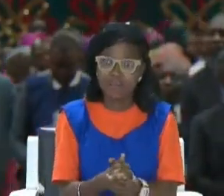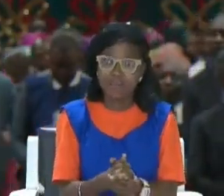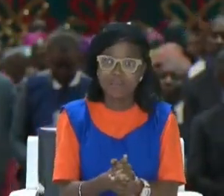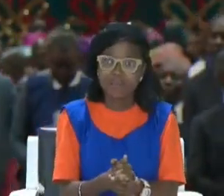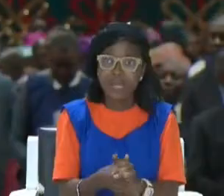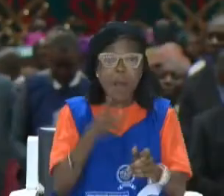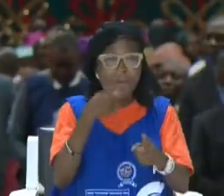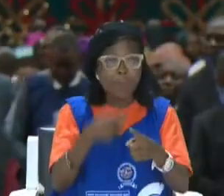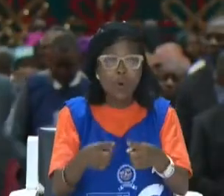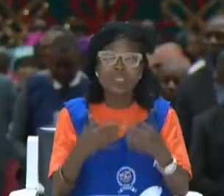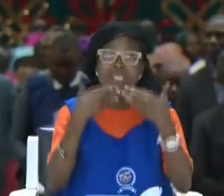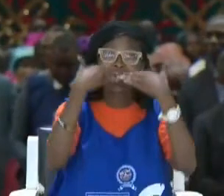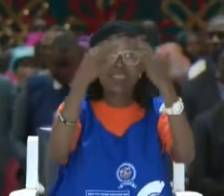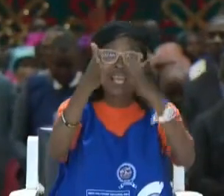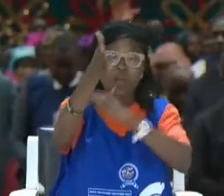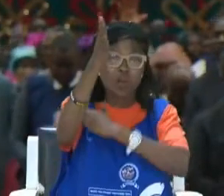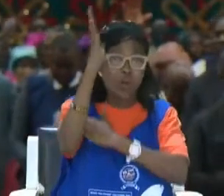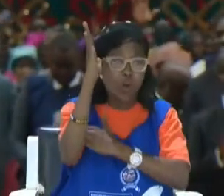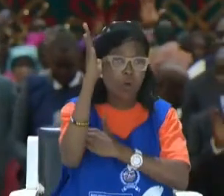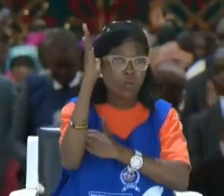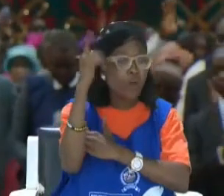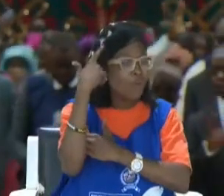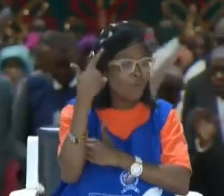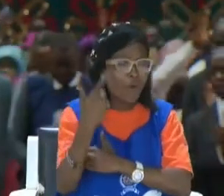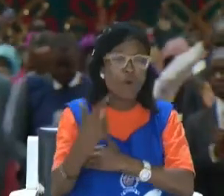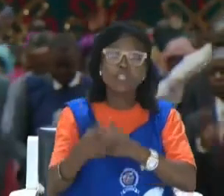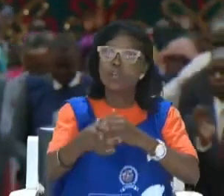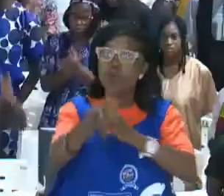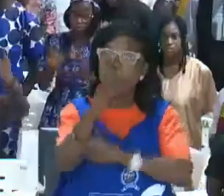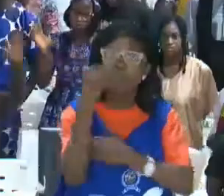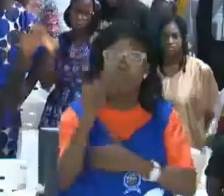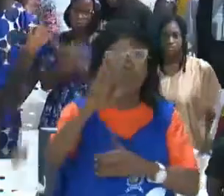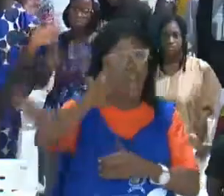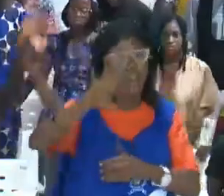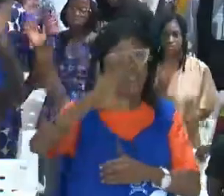But thank God for the Lord of hosts.